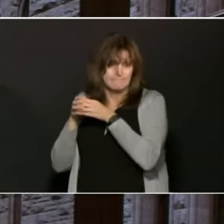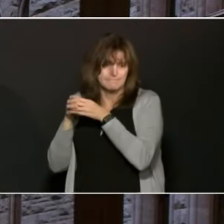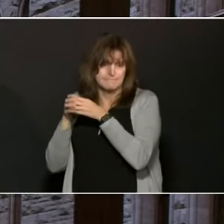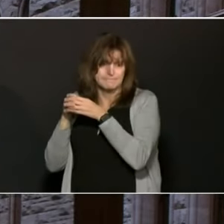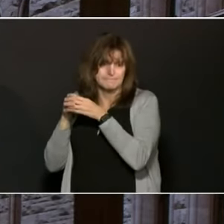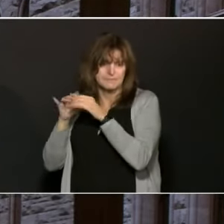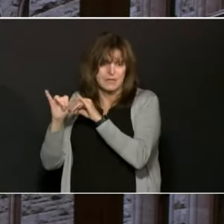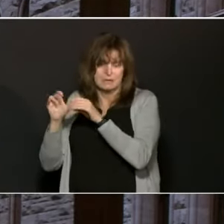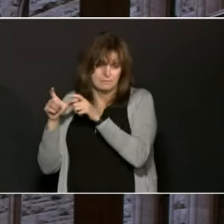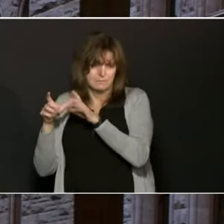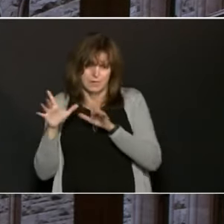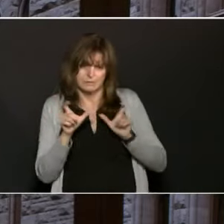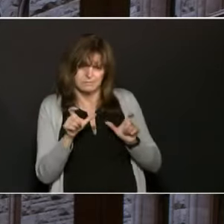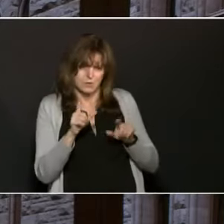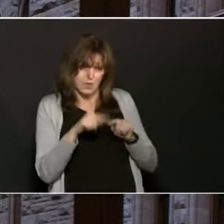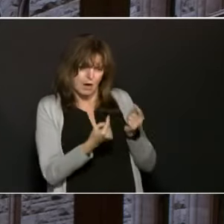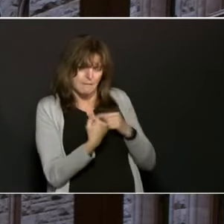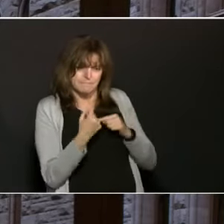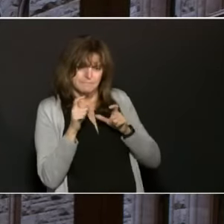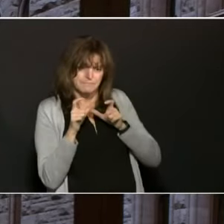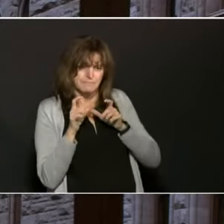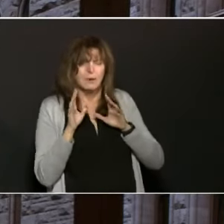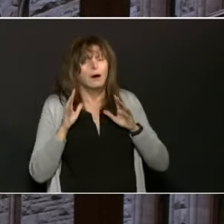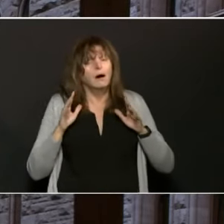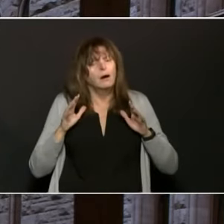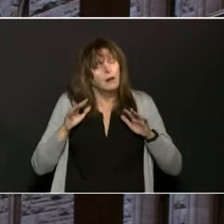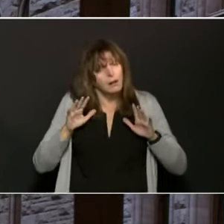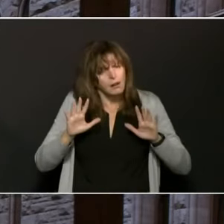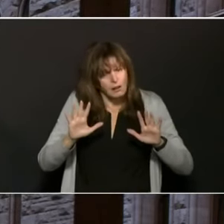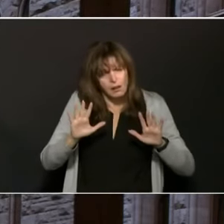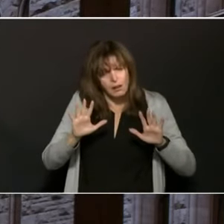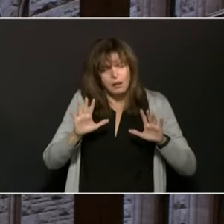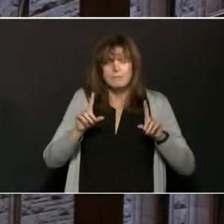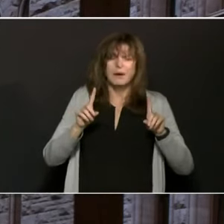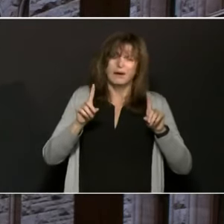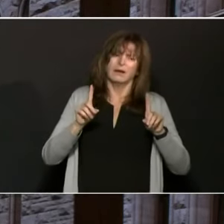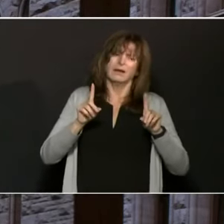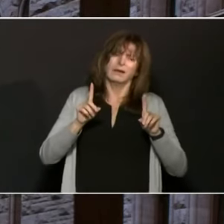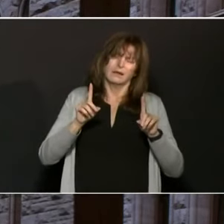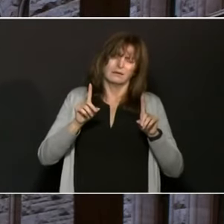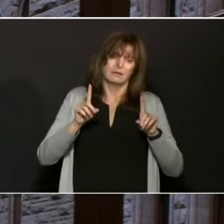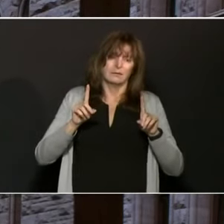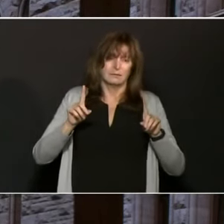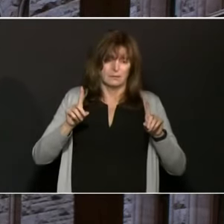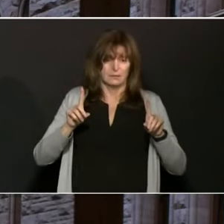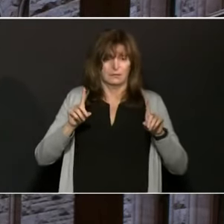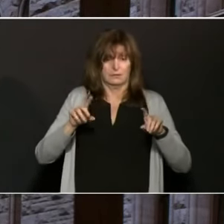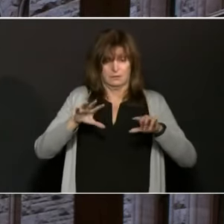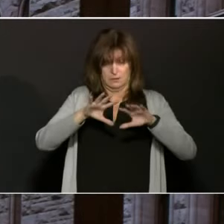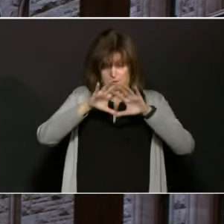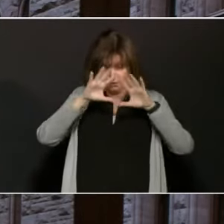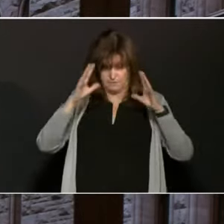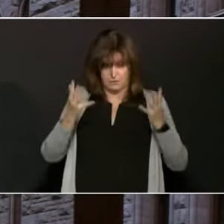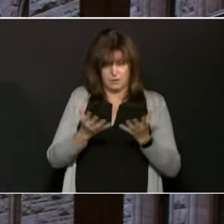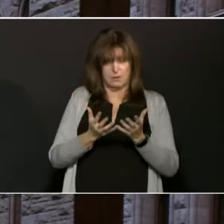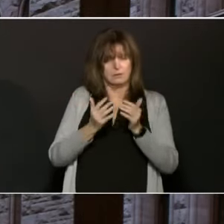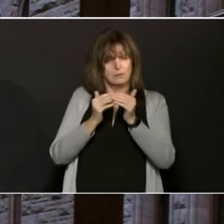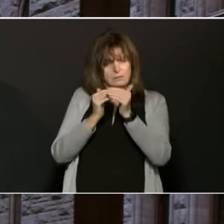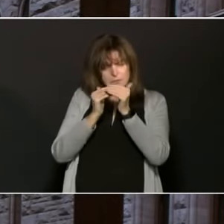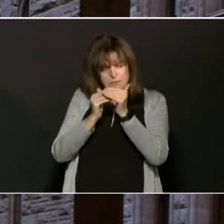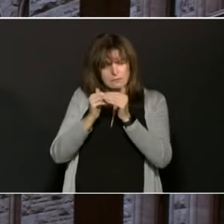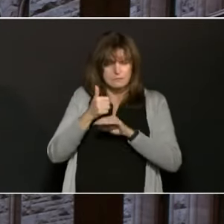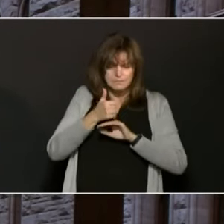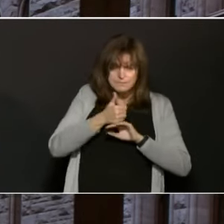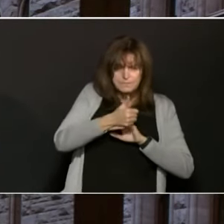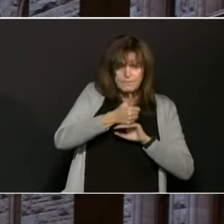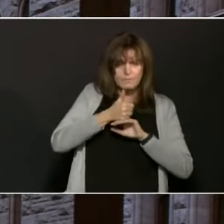just because we are still saying in general limit your travel in there and keep it to essential. And if you wear, you have